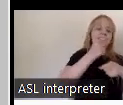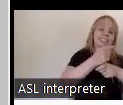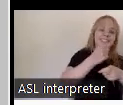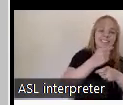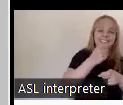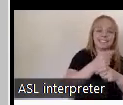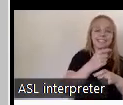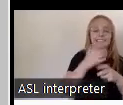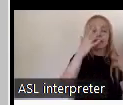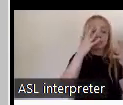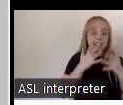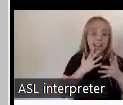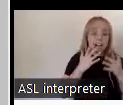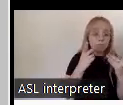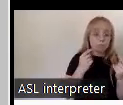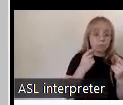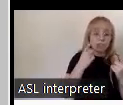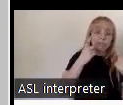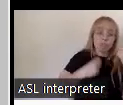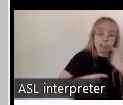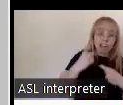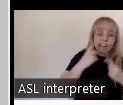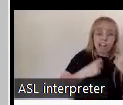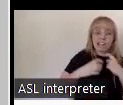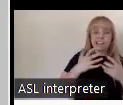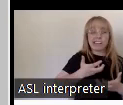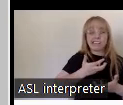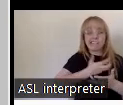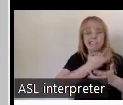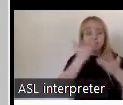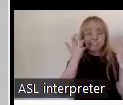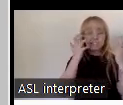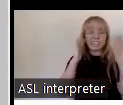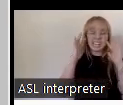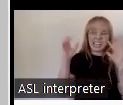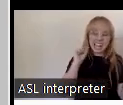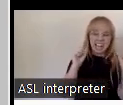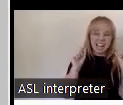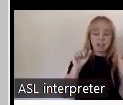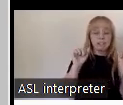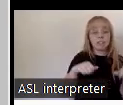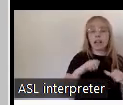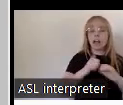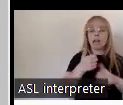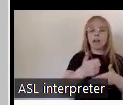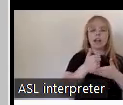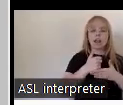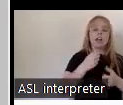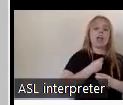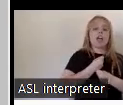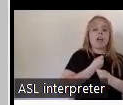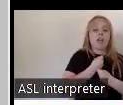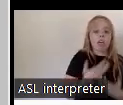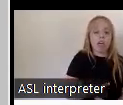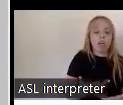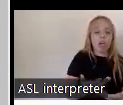If I'm sad, I might cry. If I'm angry, I might get loud. And how to help me. Let me vent. Help me